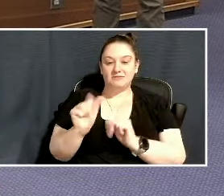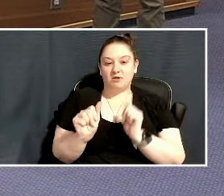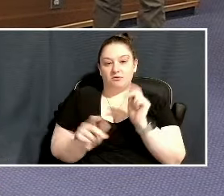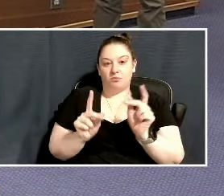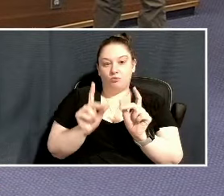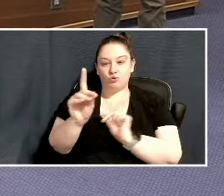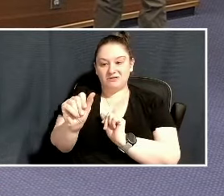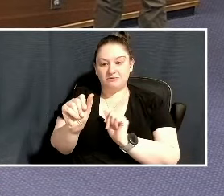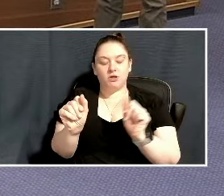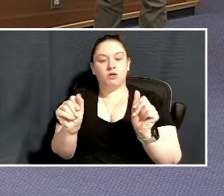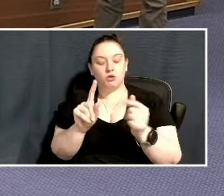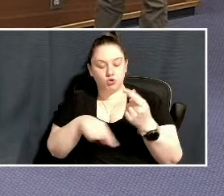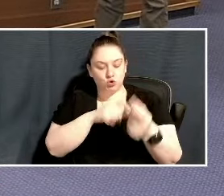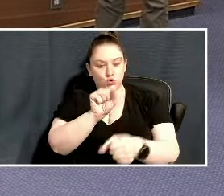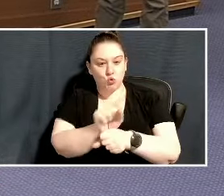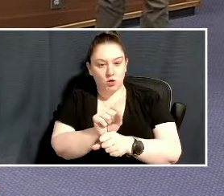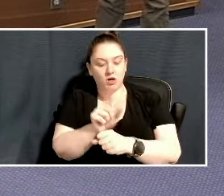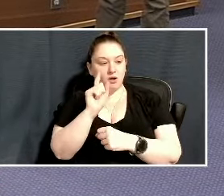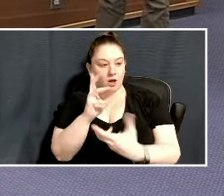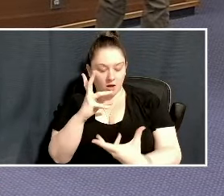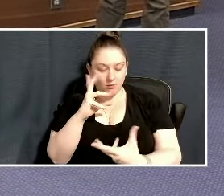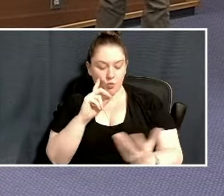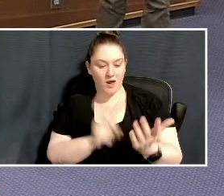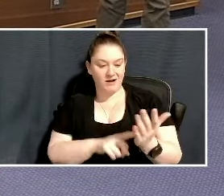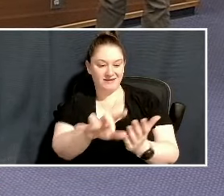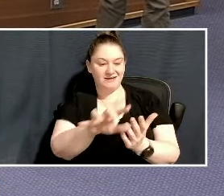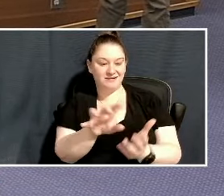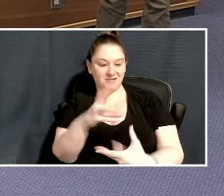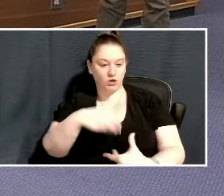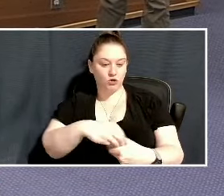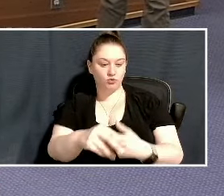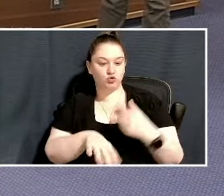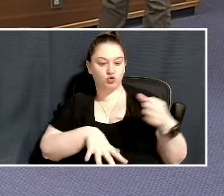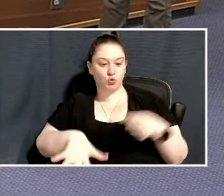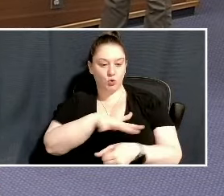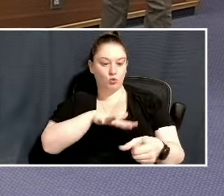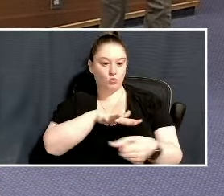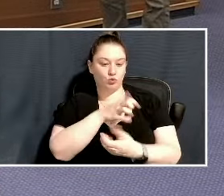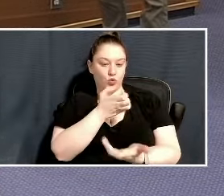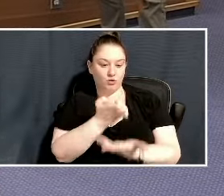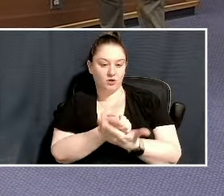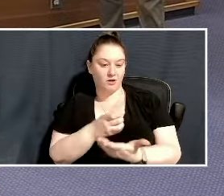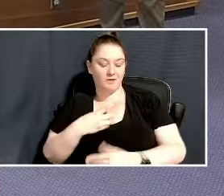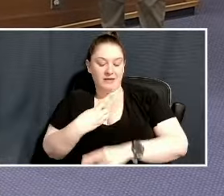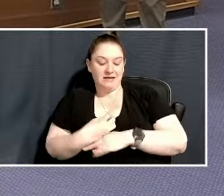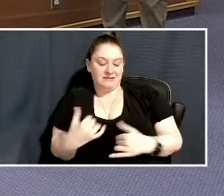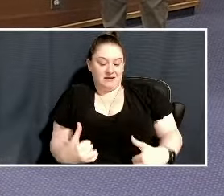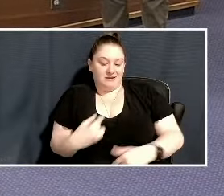local economy. Dated this 9th day of October 2023.